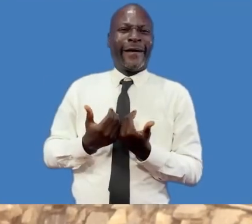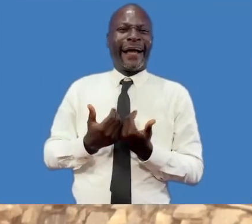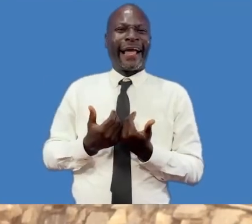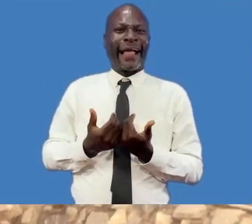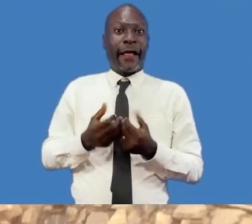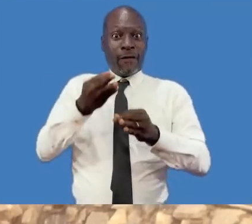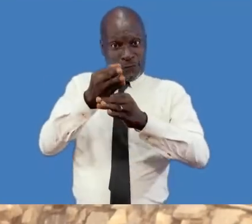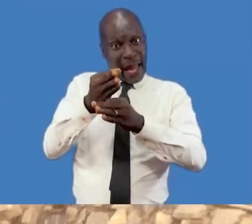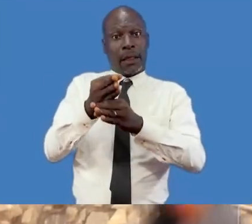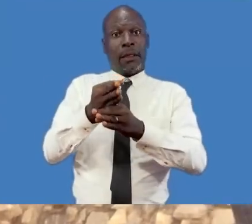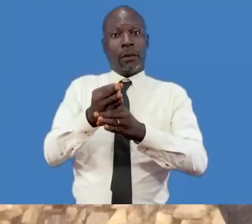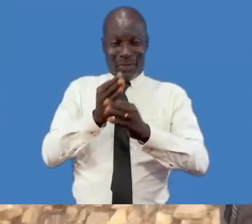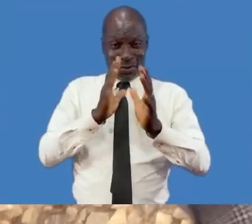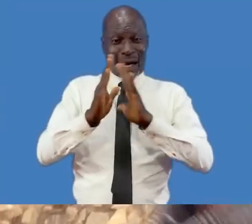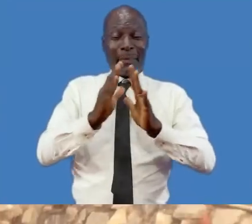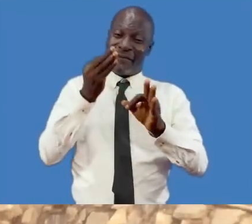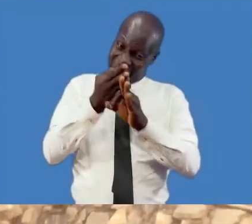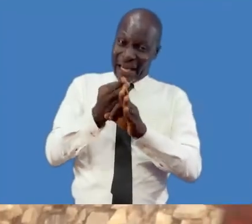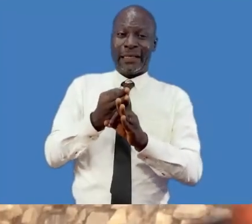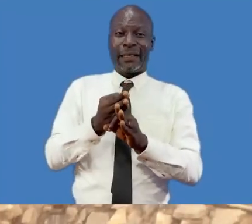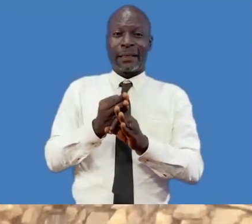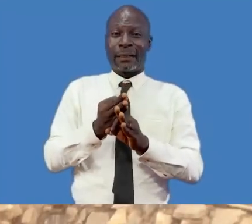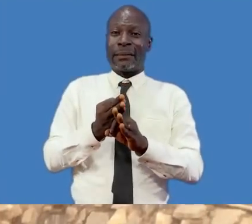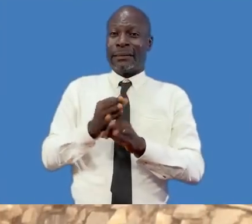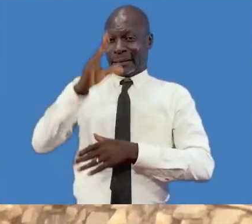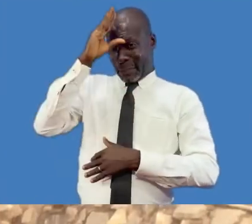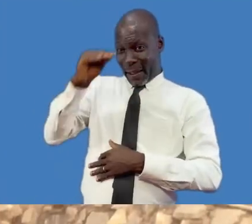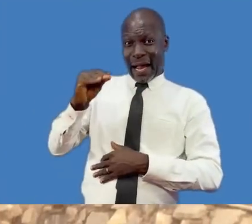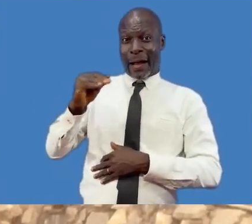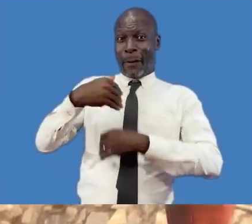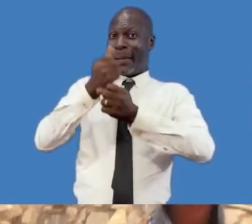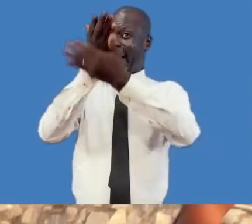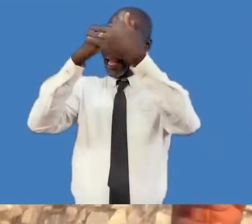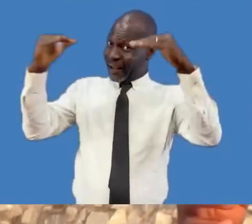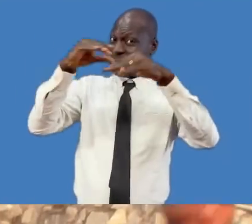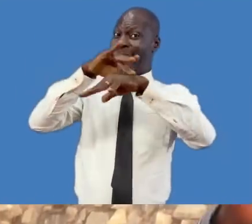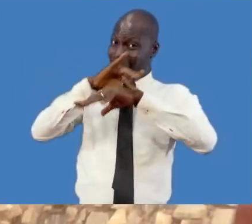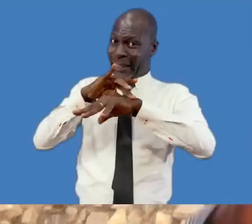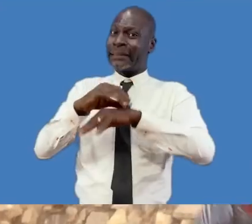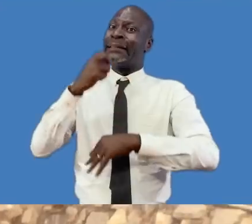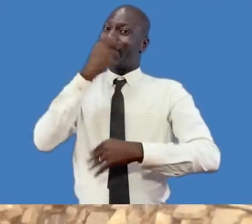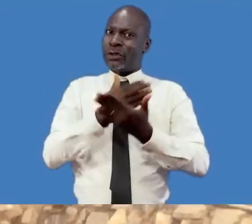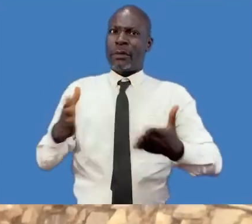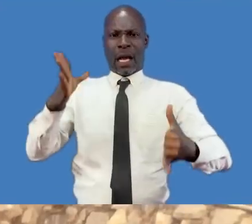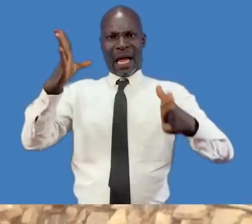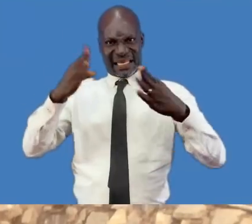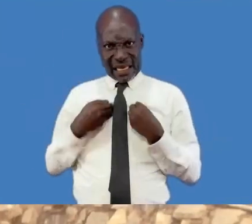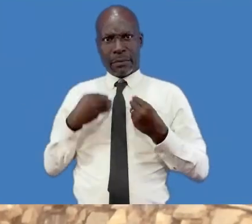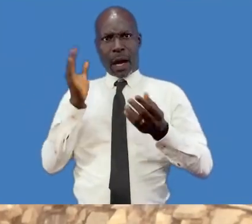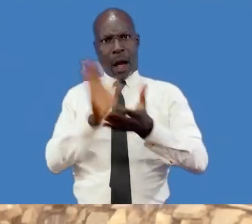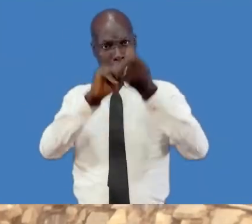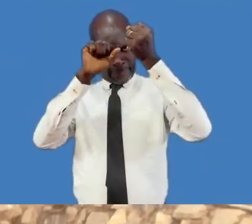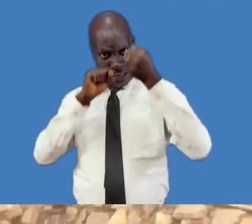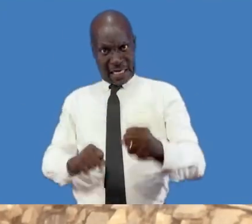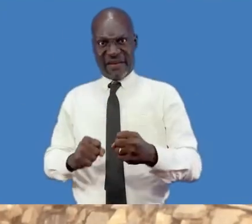ye ka gidie eho asem de obo osoro ne asase no waka bibi akere me ne twa se me de anigie agitum se de oka